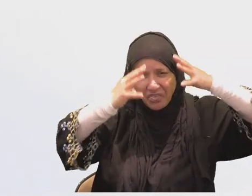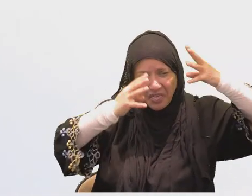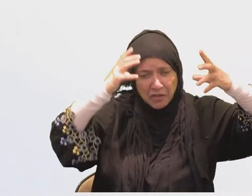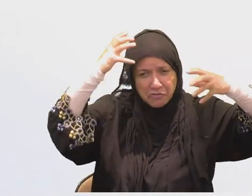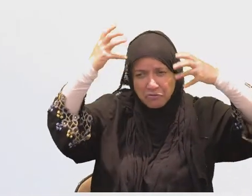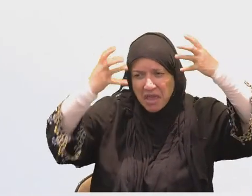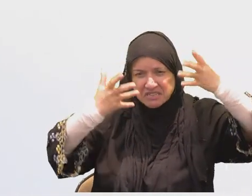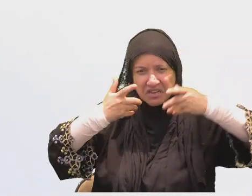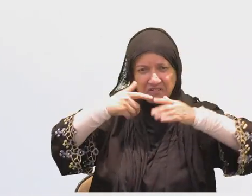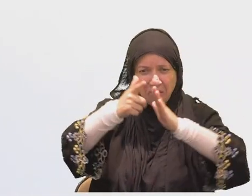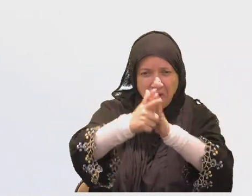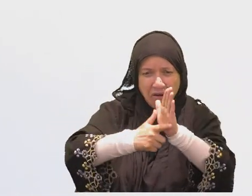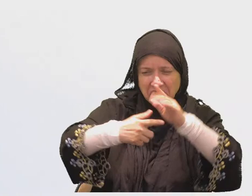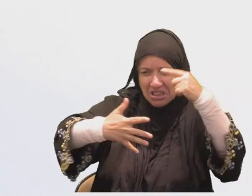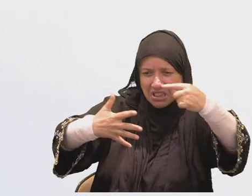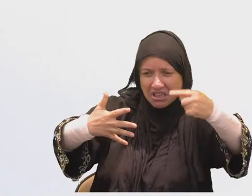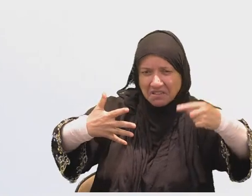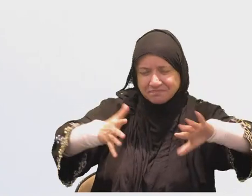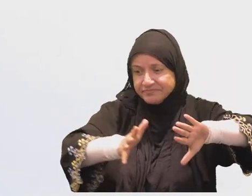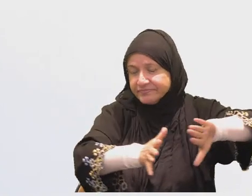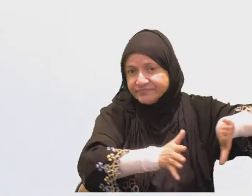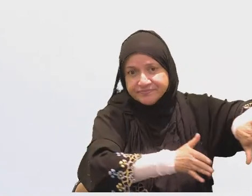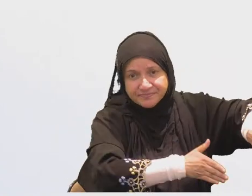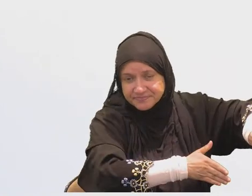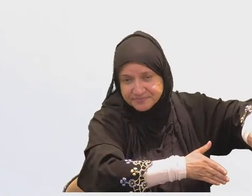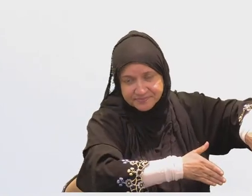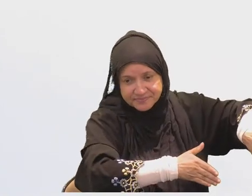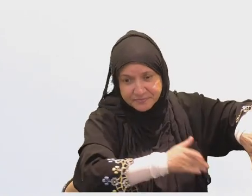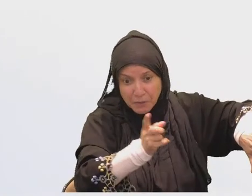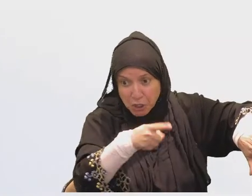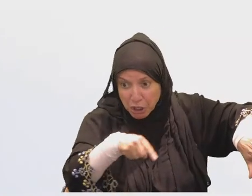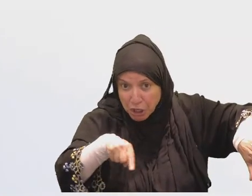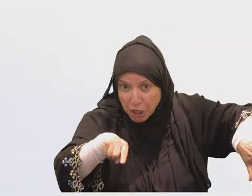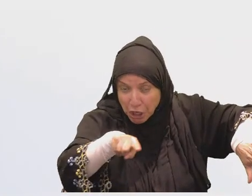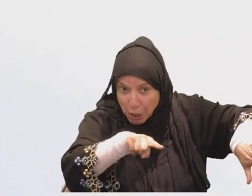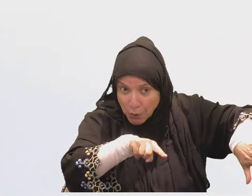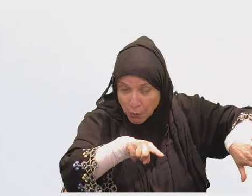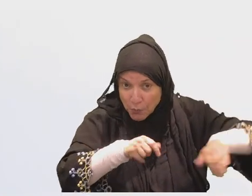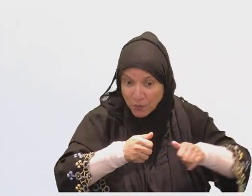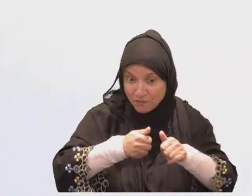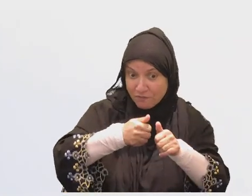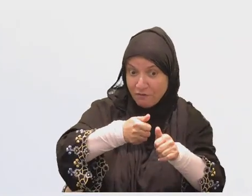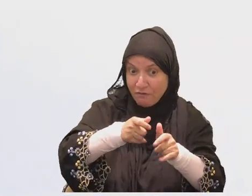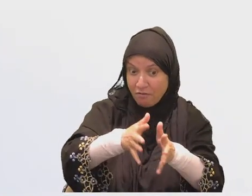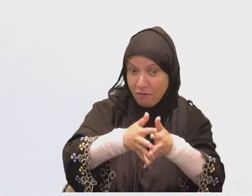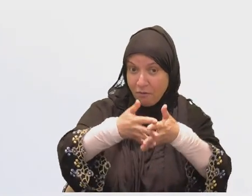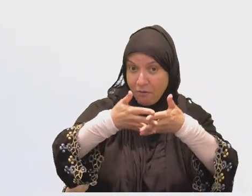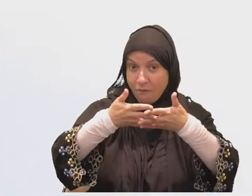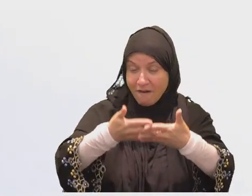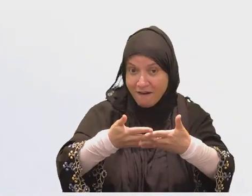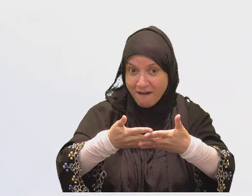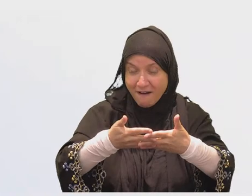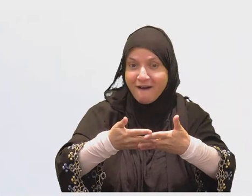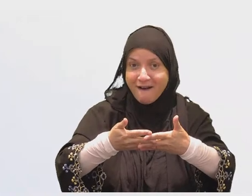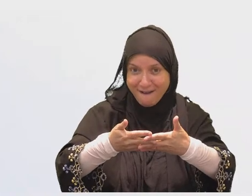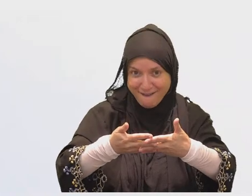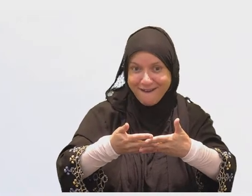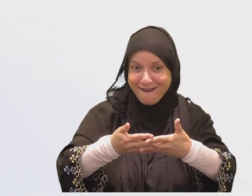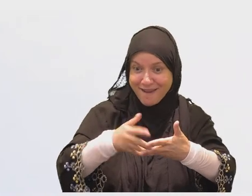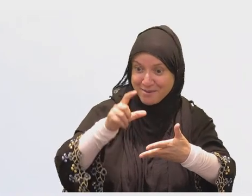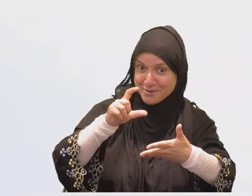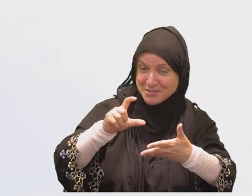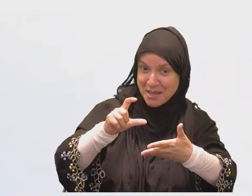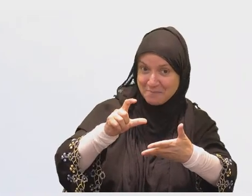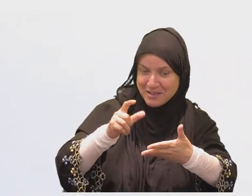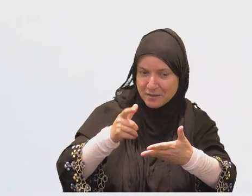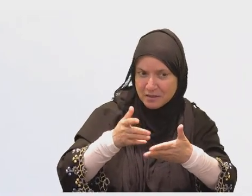here. And there's no complete justice here. And so we don't burn ourselves out trying to seek that which is